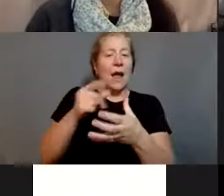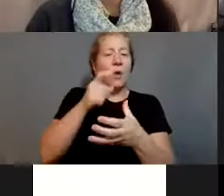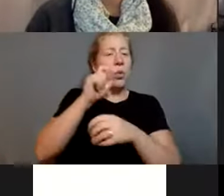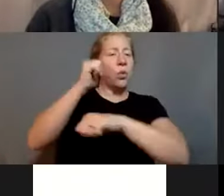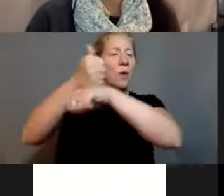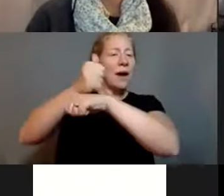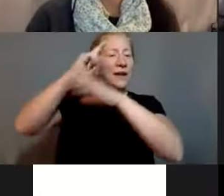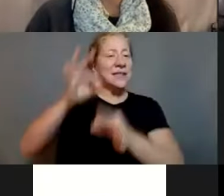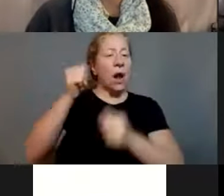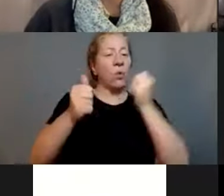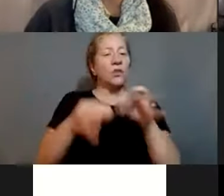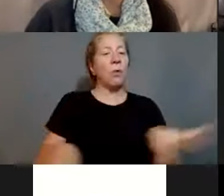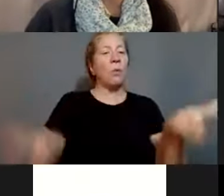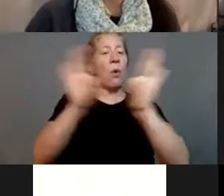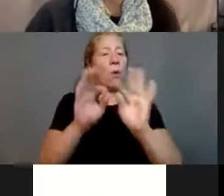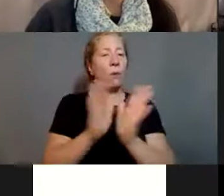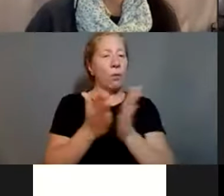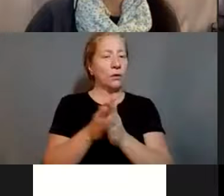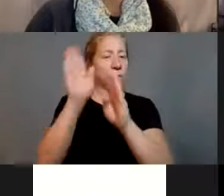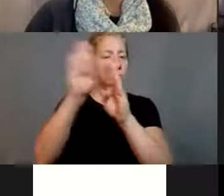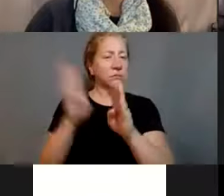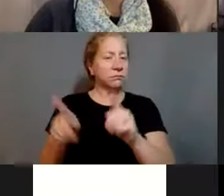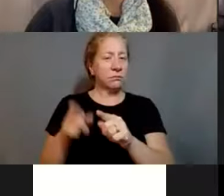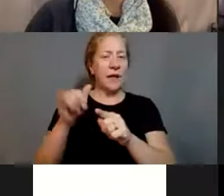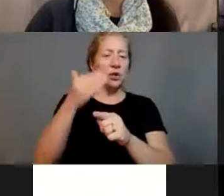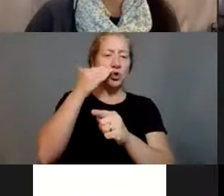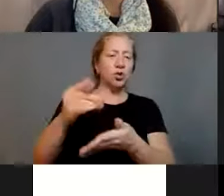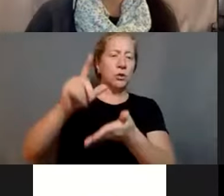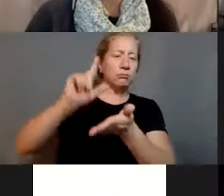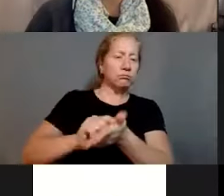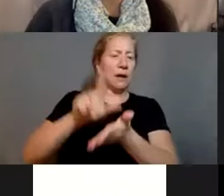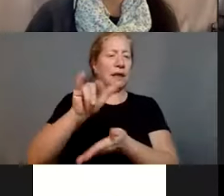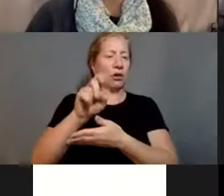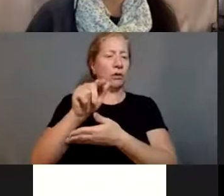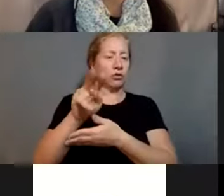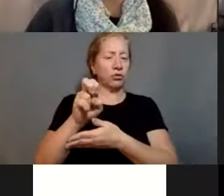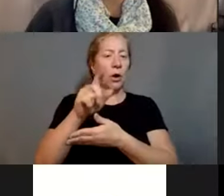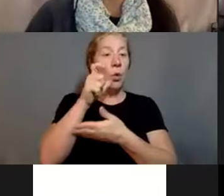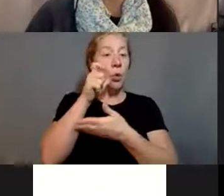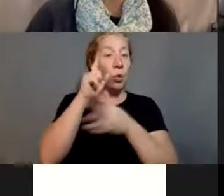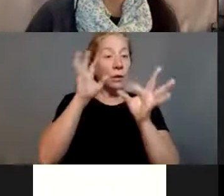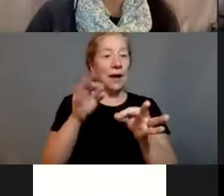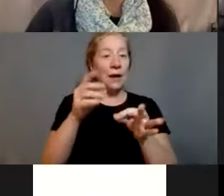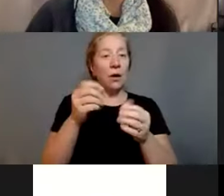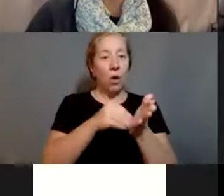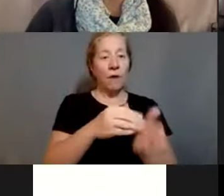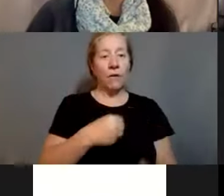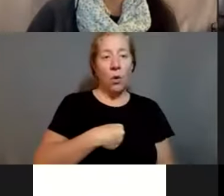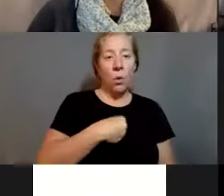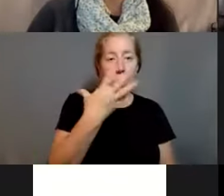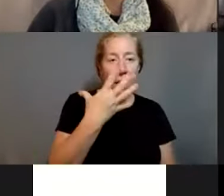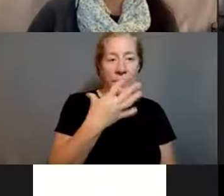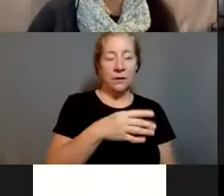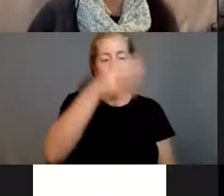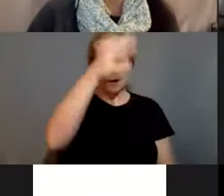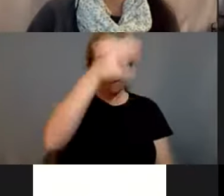canon? Who decides that this is great literature, right? And it's only white male authors or white female authors,